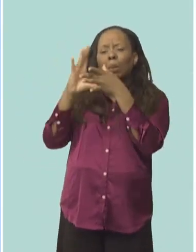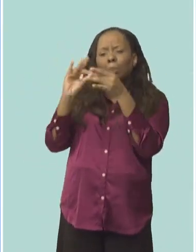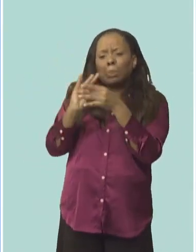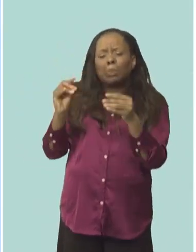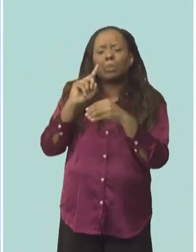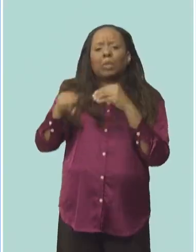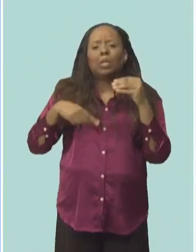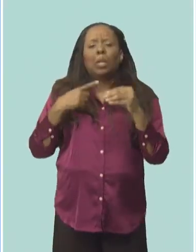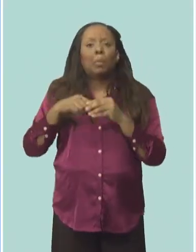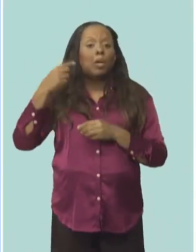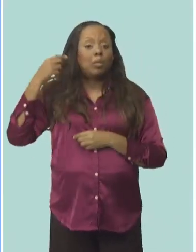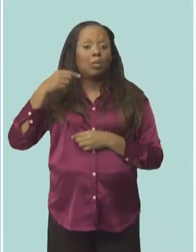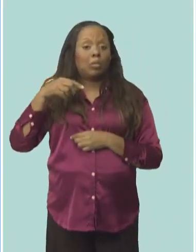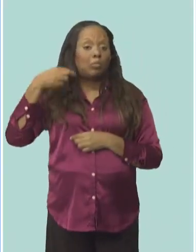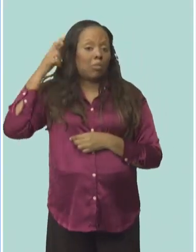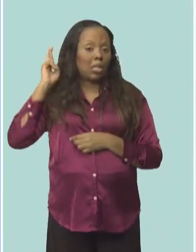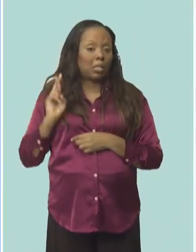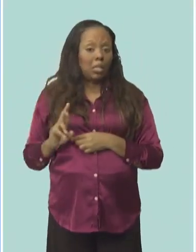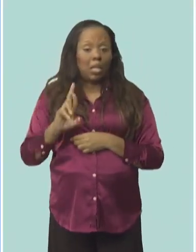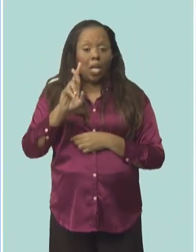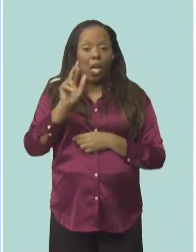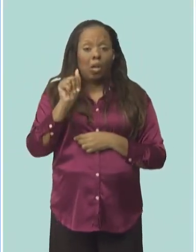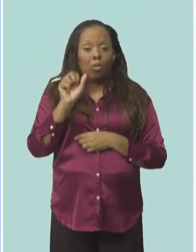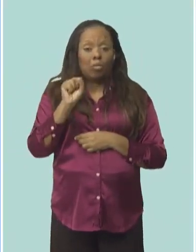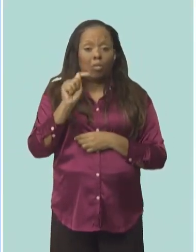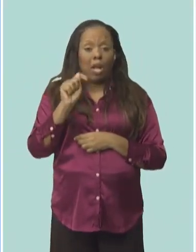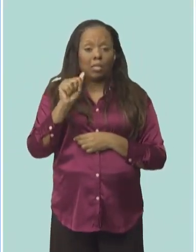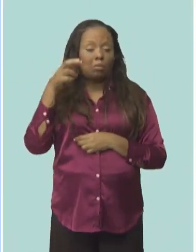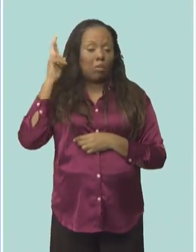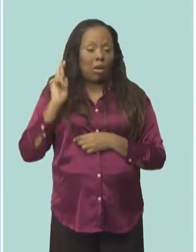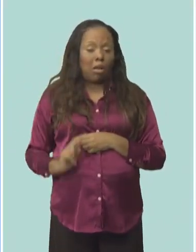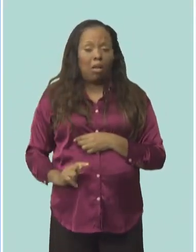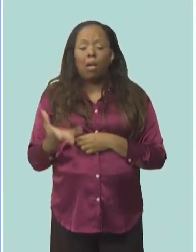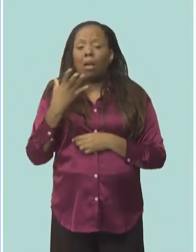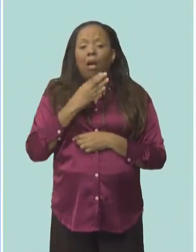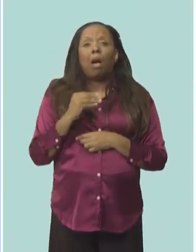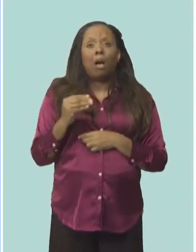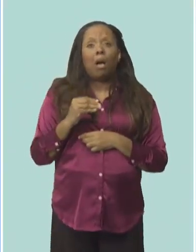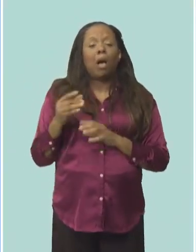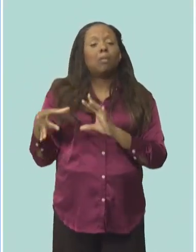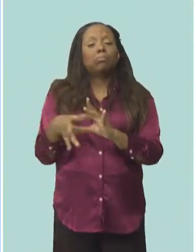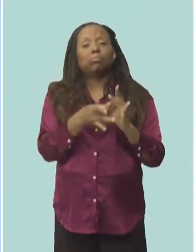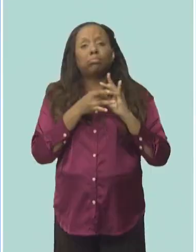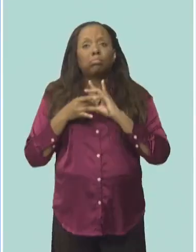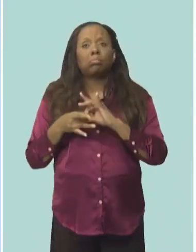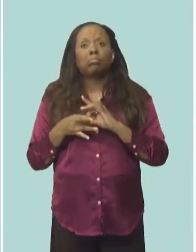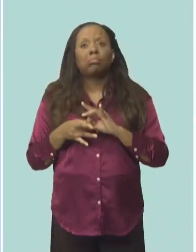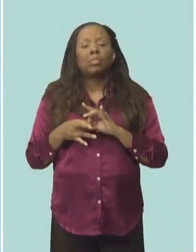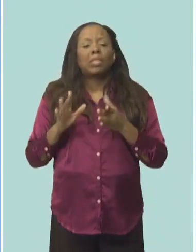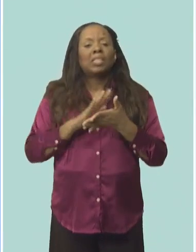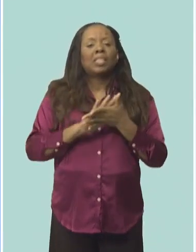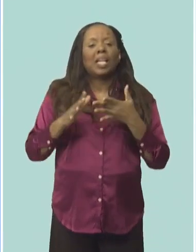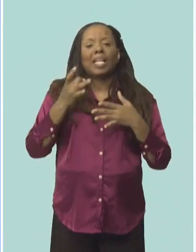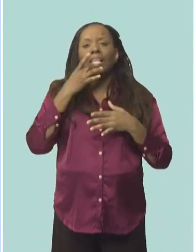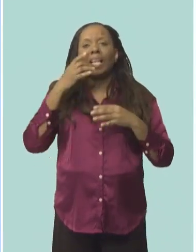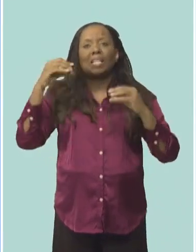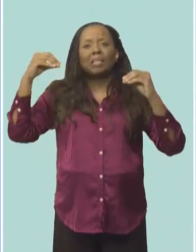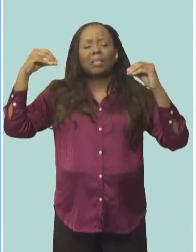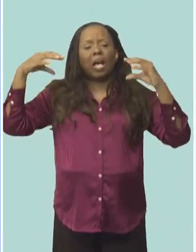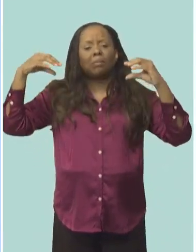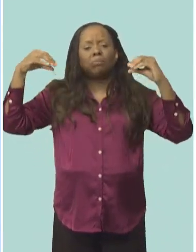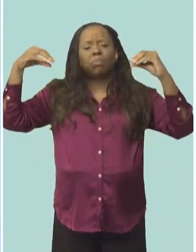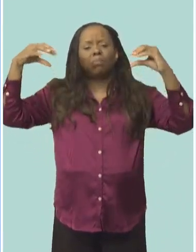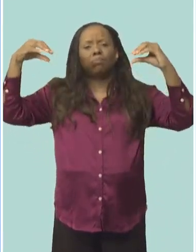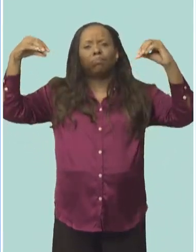and Rastafarianism, among others. The warm lighting at the Richard Stout Amphitheatre created the perfect atmosphere for the dancers'